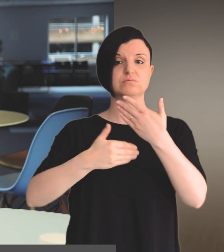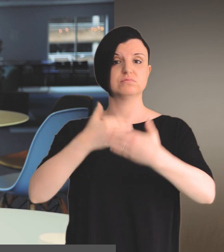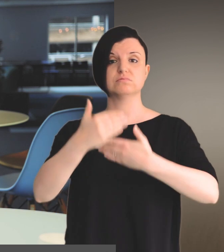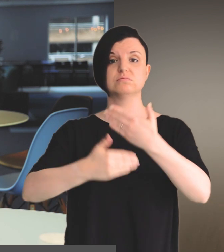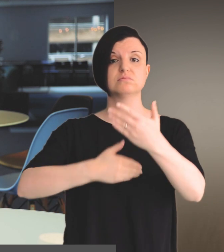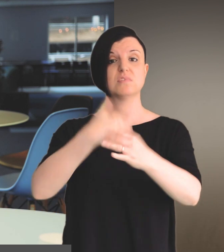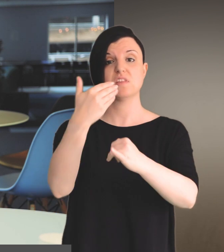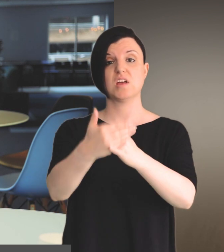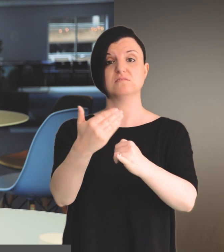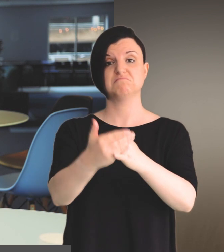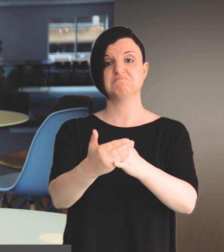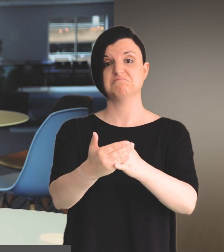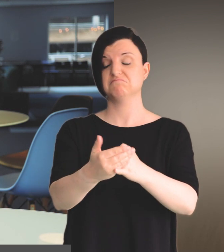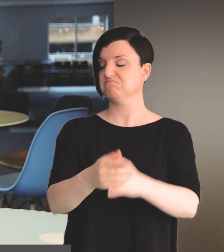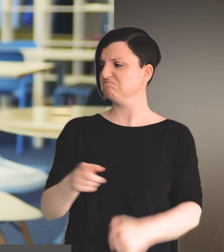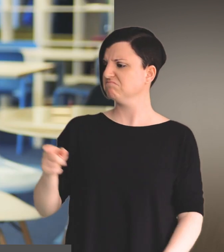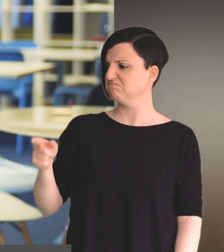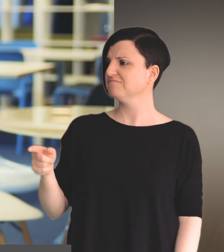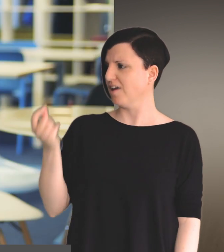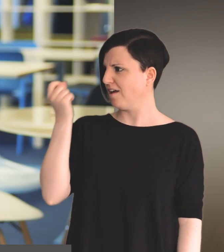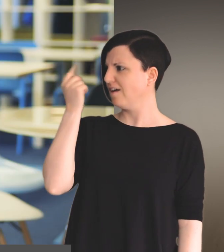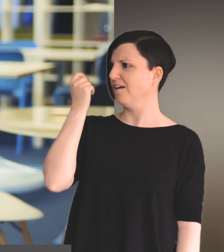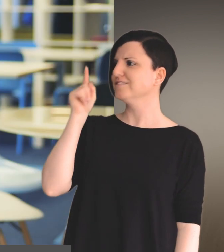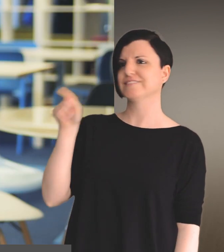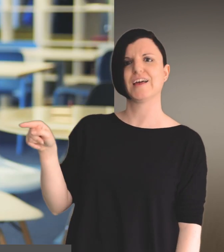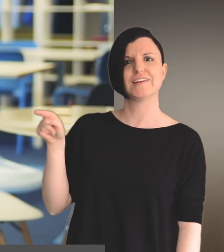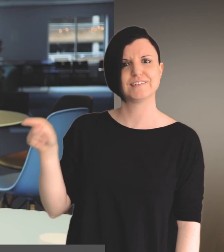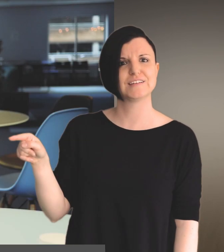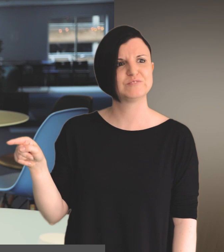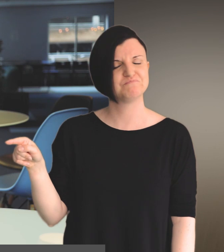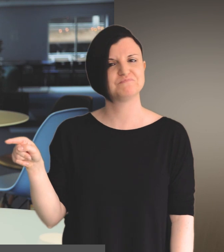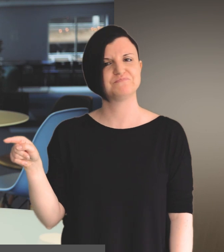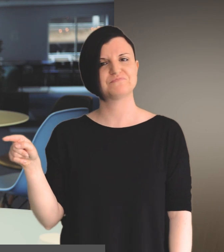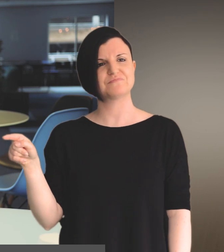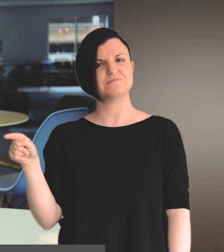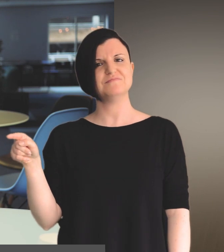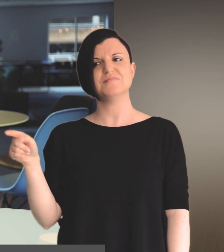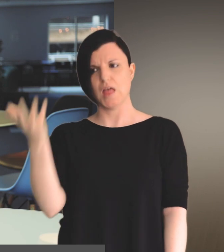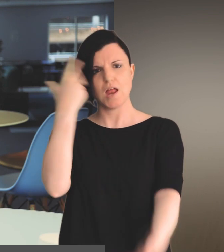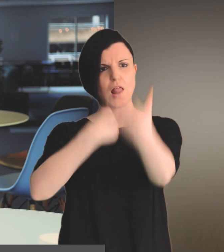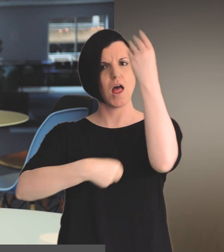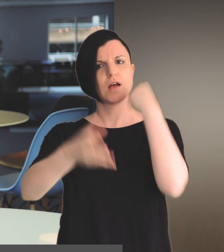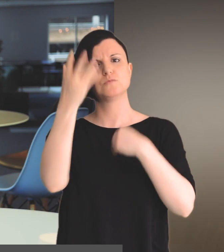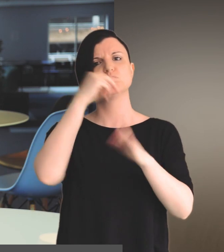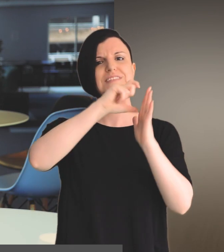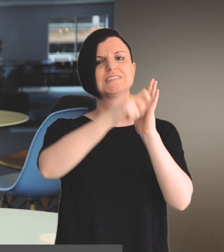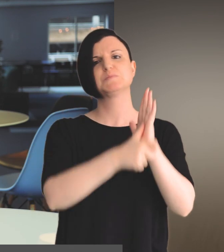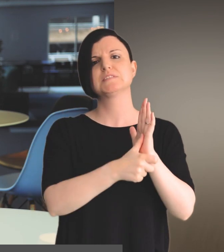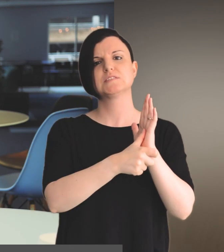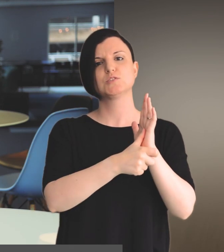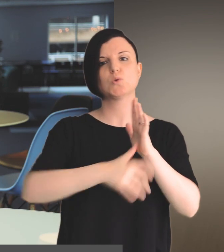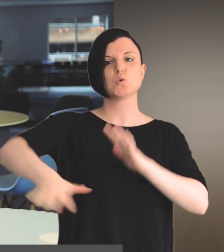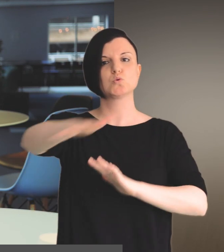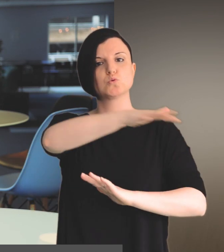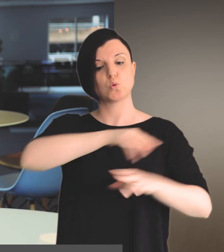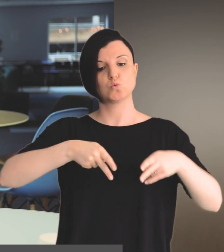to them, and at the end of it, people completely understanding now what the social model was, thinking about the